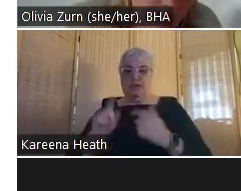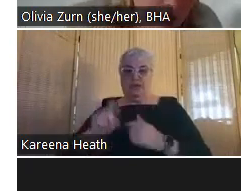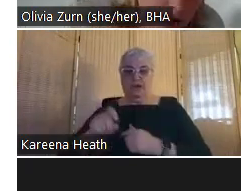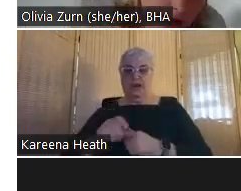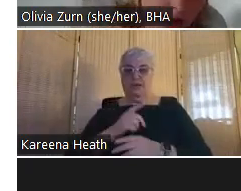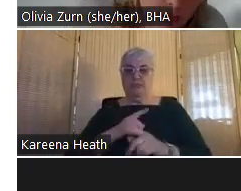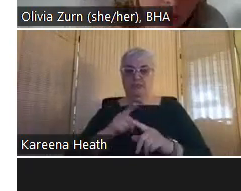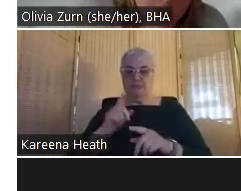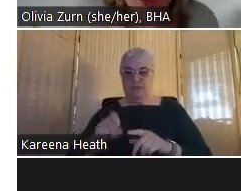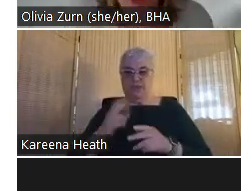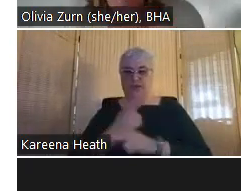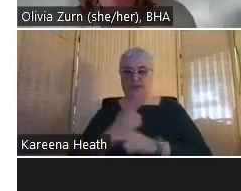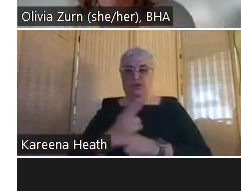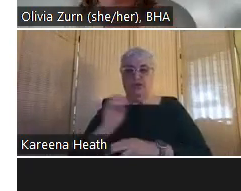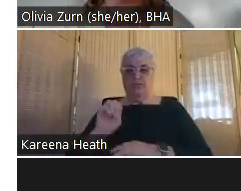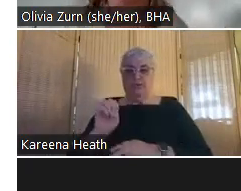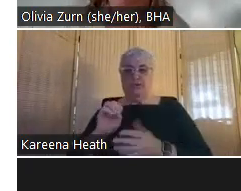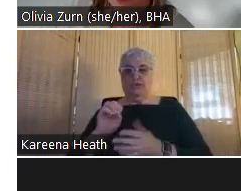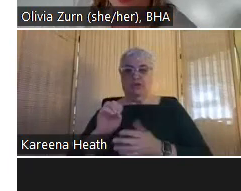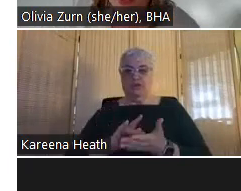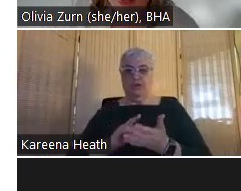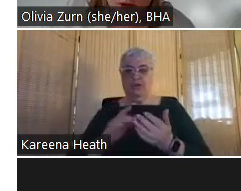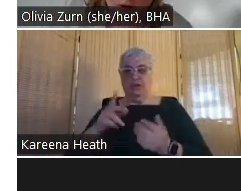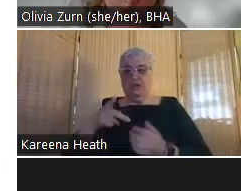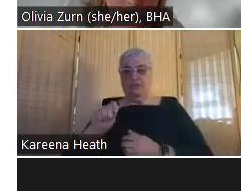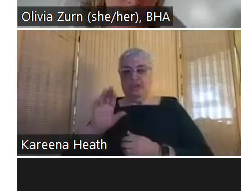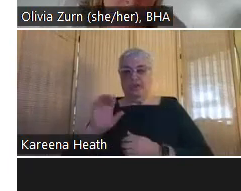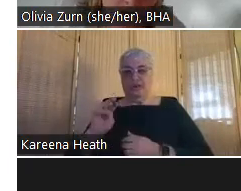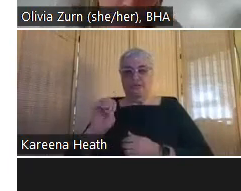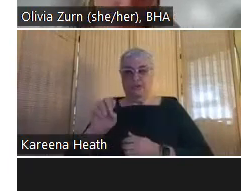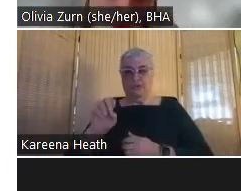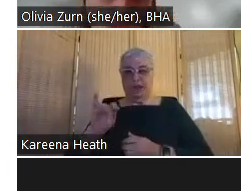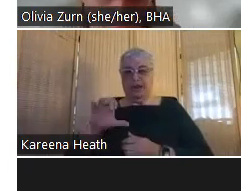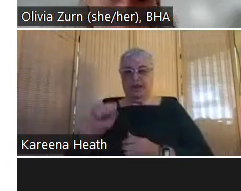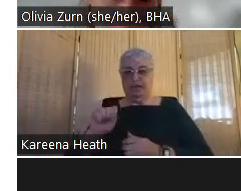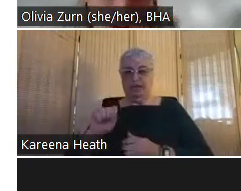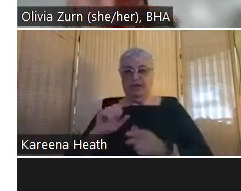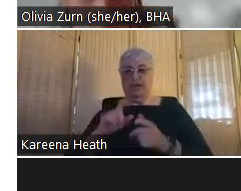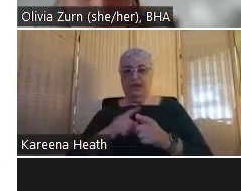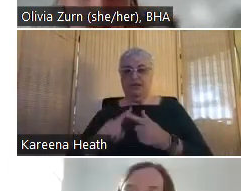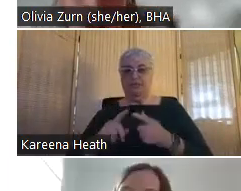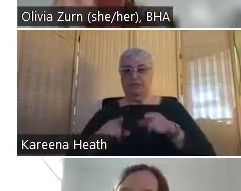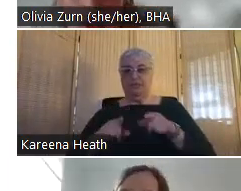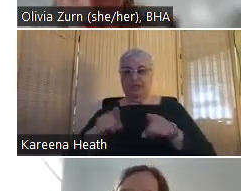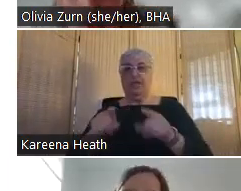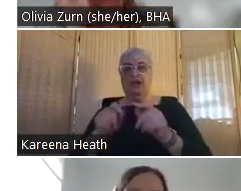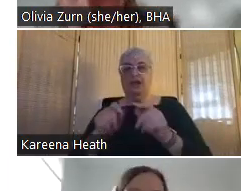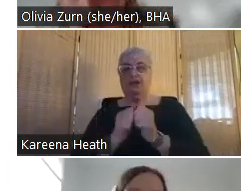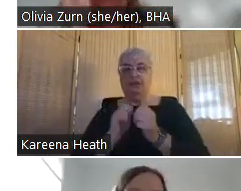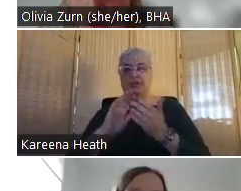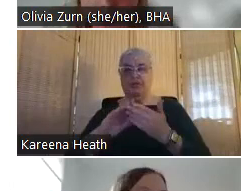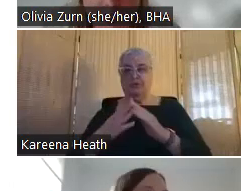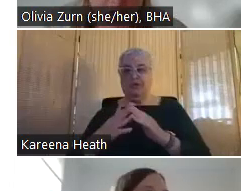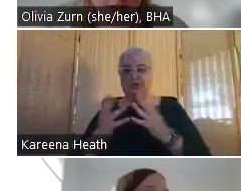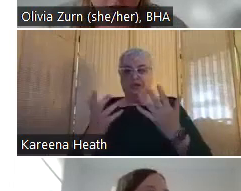may utilize emergency medical technician paramedics with a community paramedic endorsement and alignment with a community